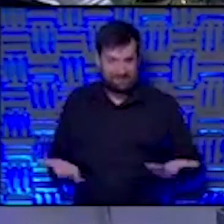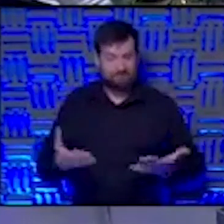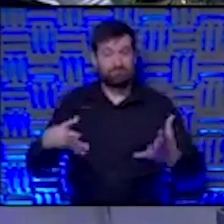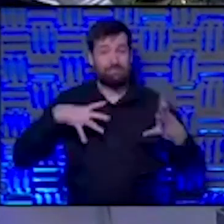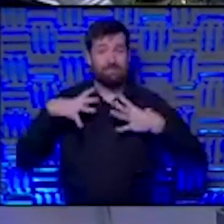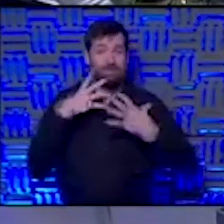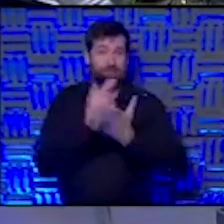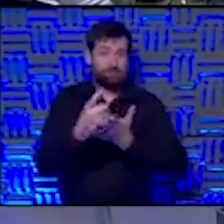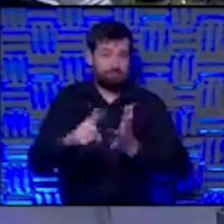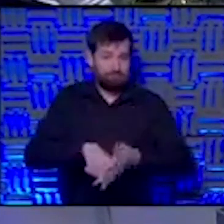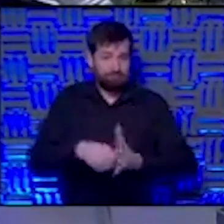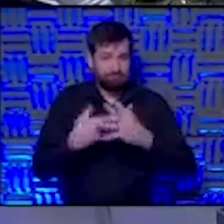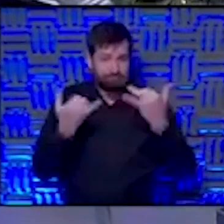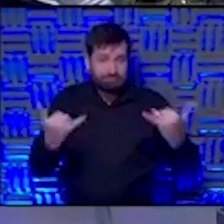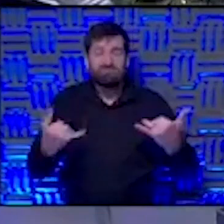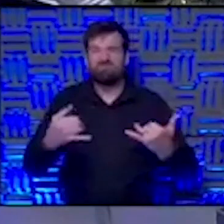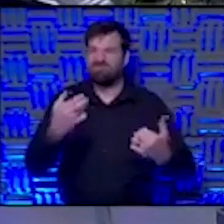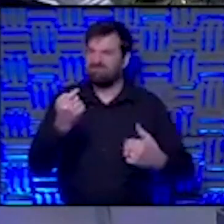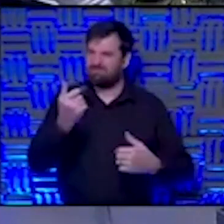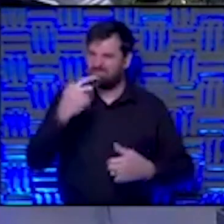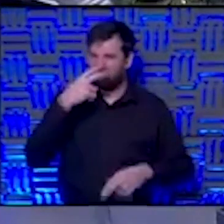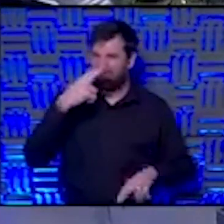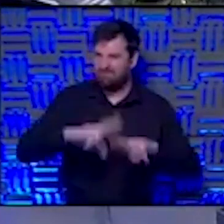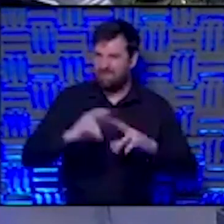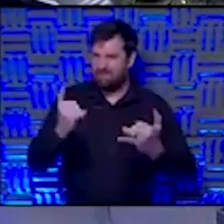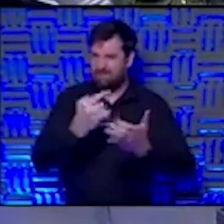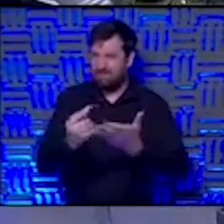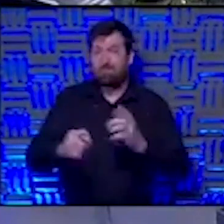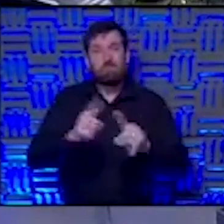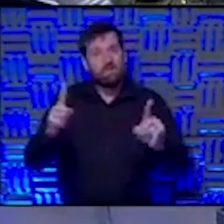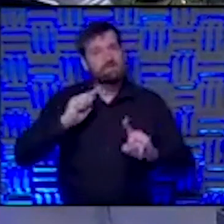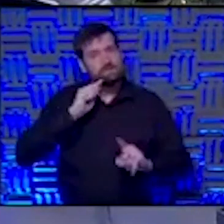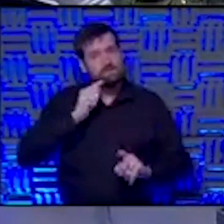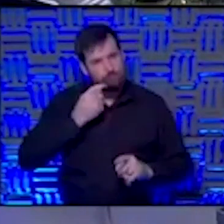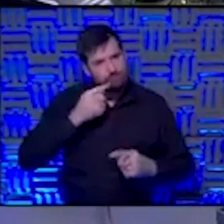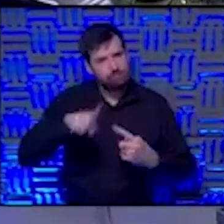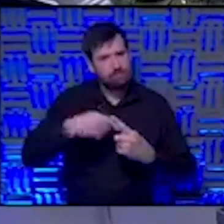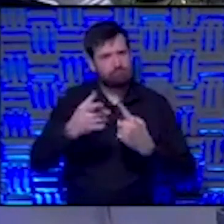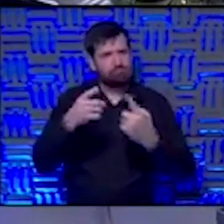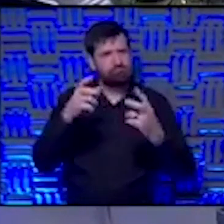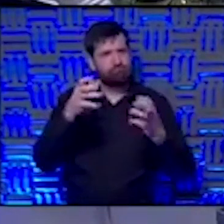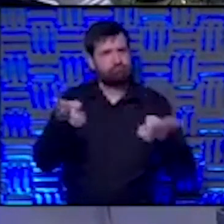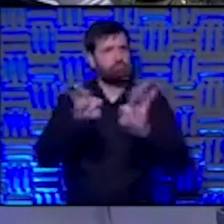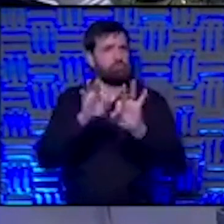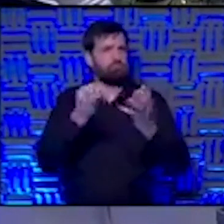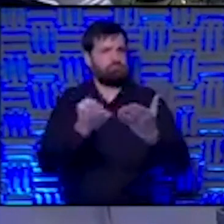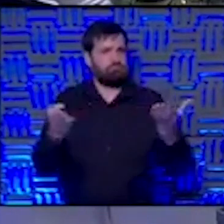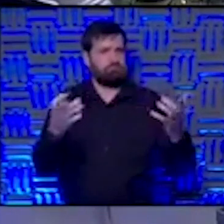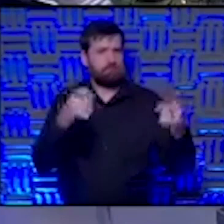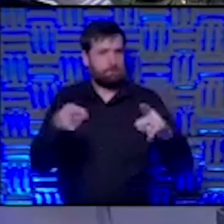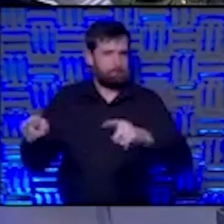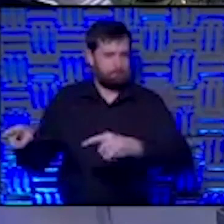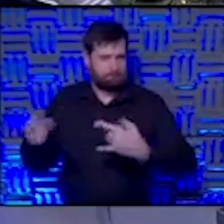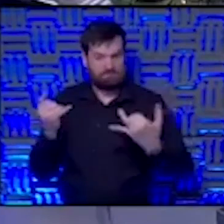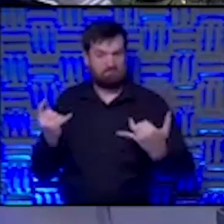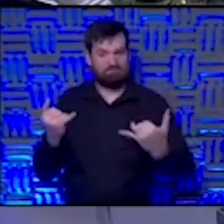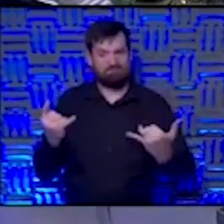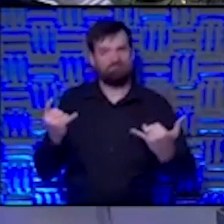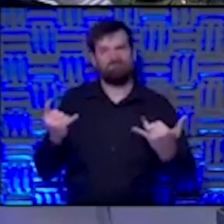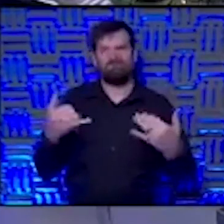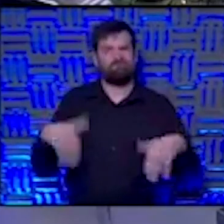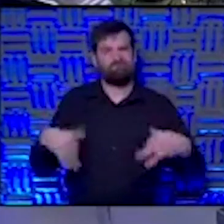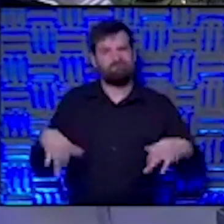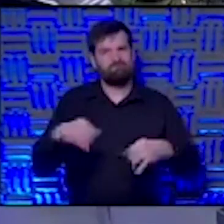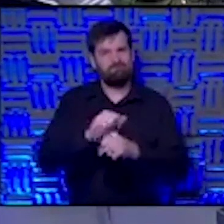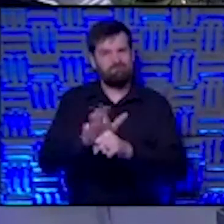week, and we're going to have a little bit of fun this week, but we're also going to be pretty darn serious about some important events that are going on around us with this darn